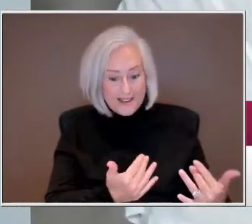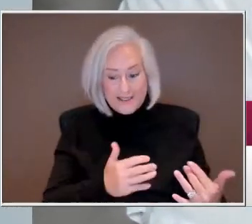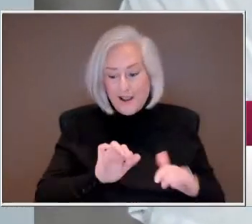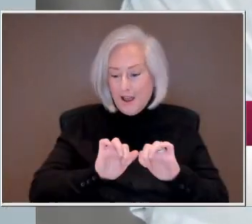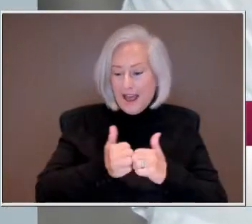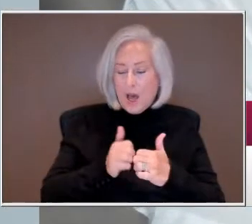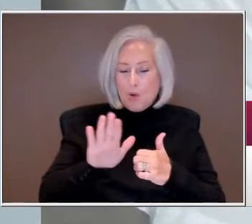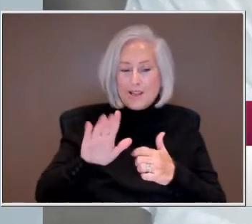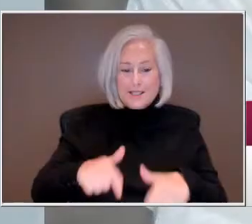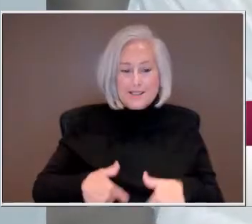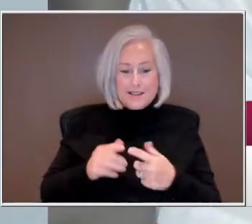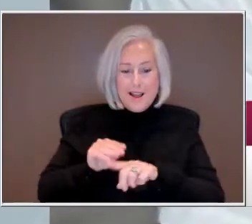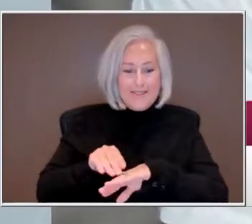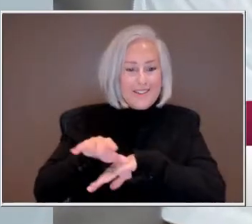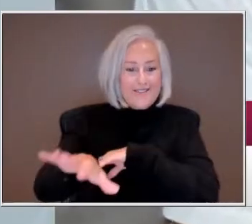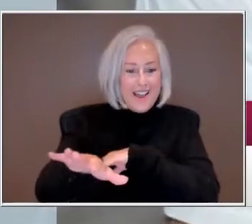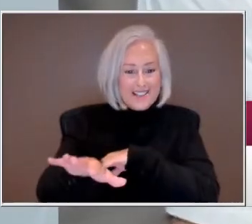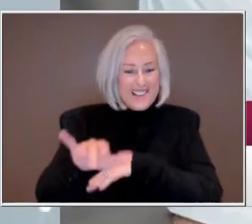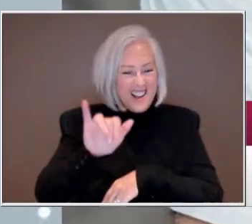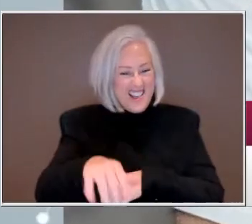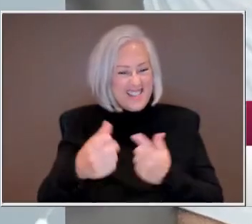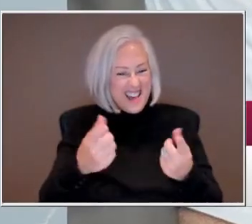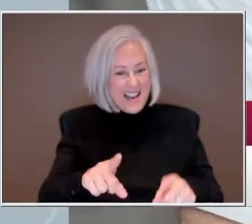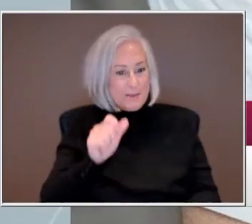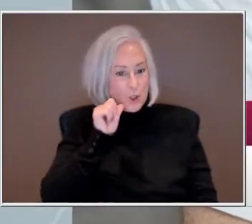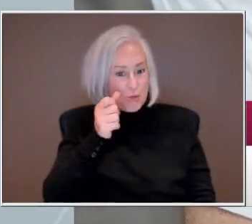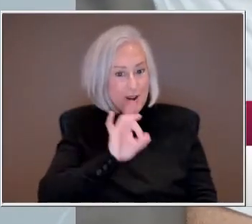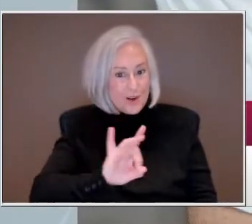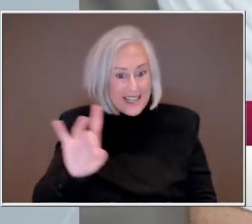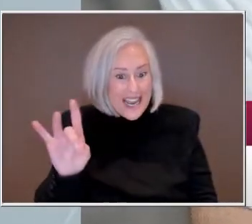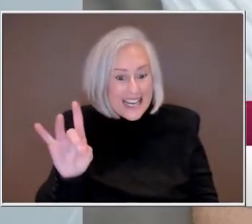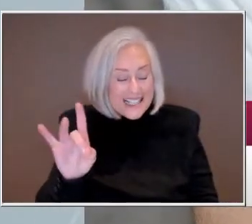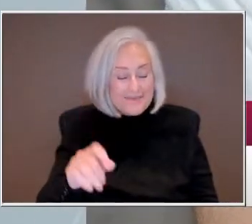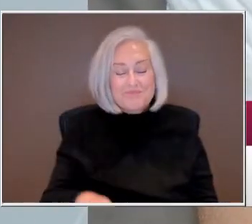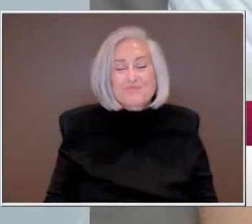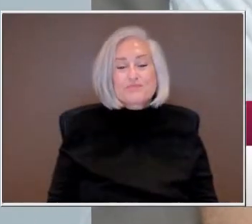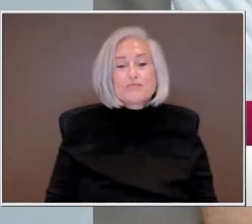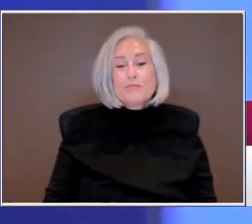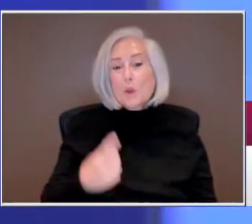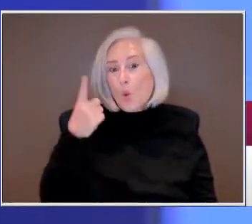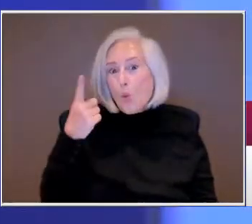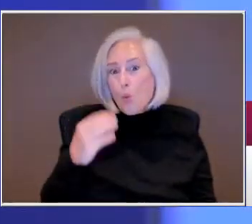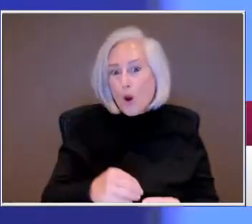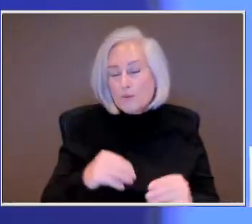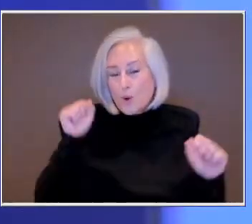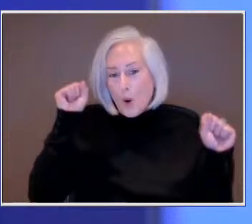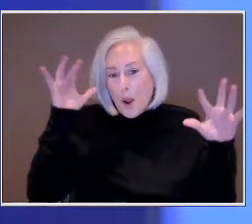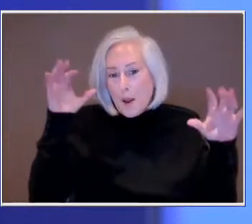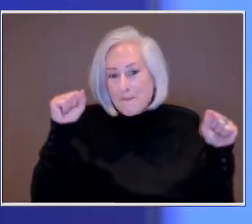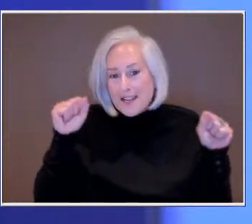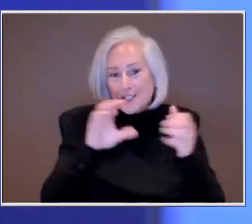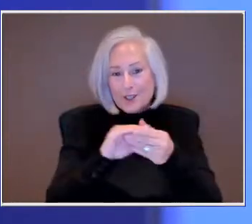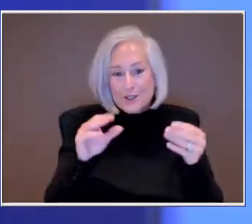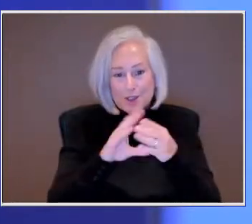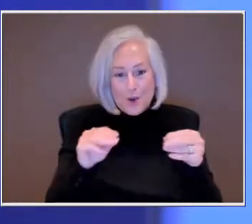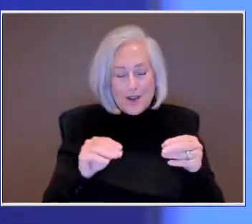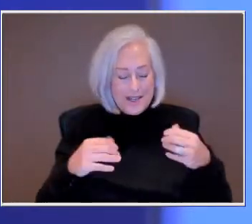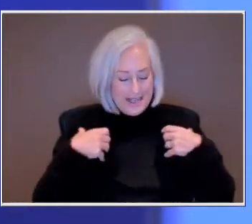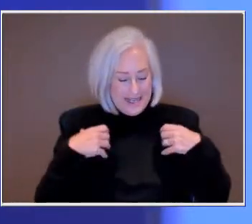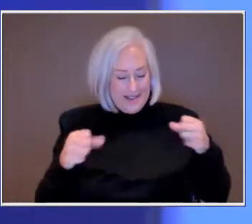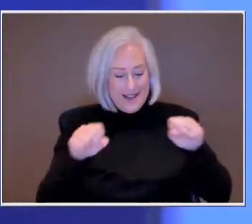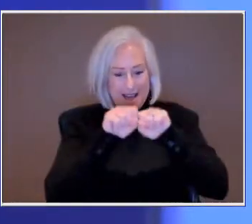8 a.m. And we do want to share one more magical story with you. The health system was so lucky to be part of